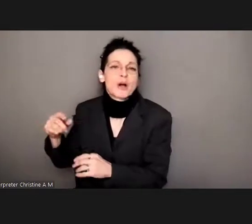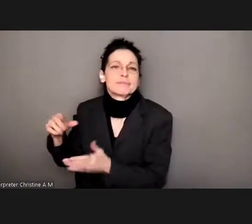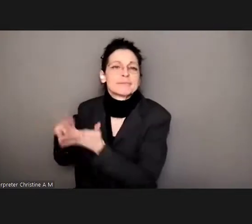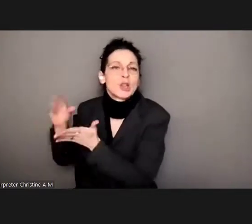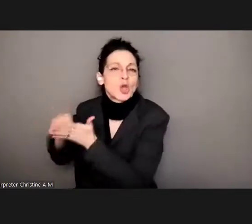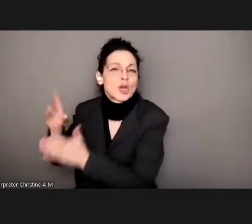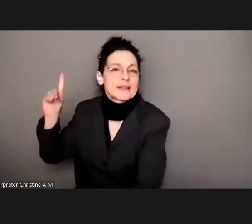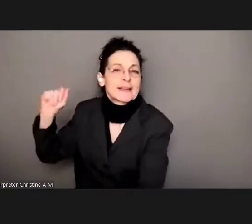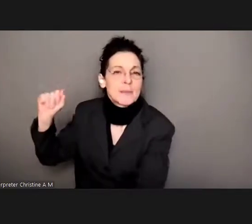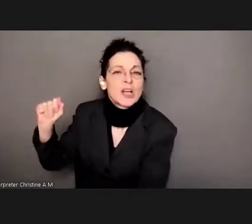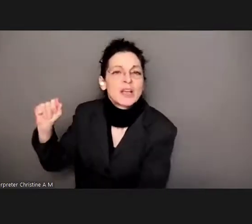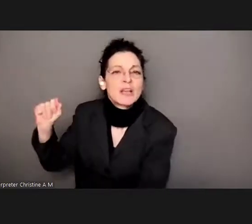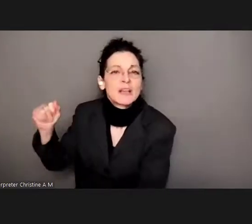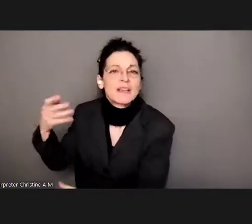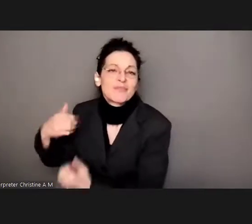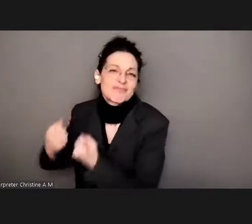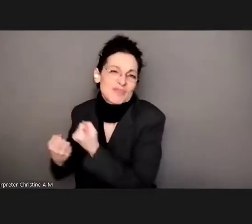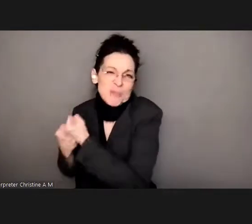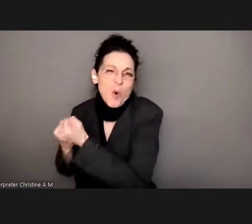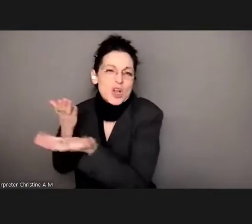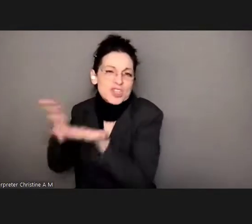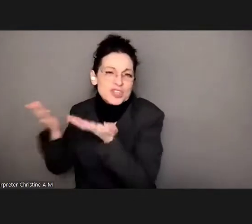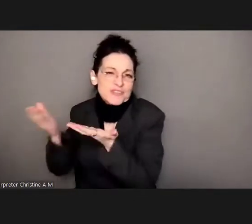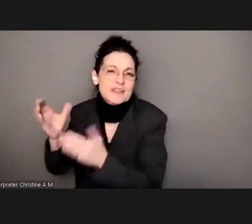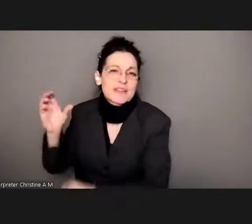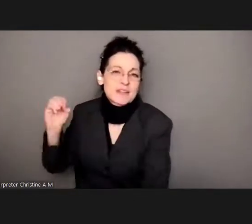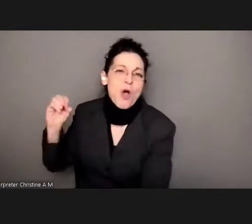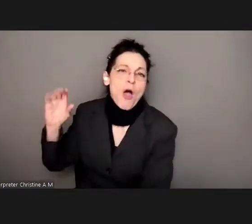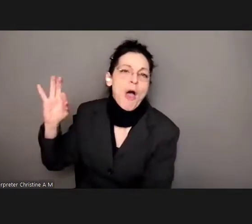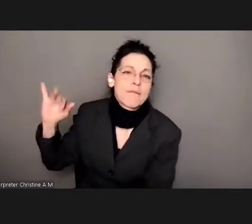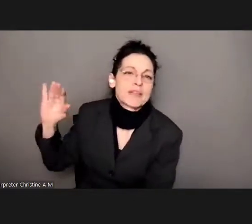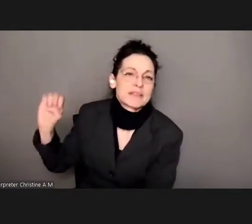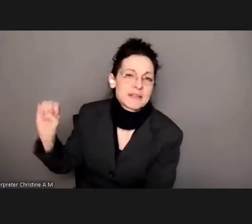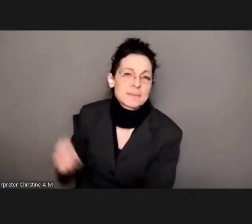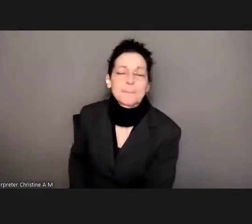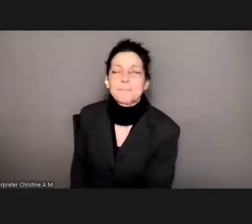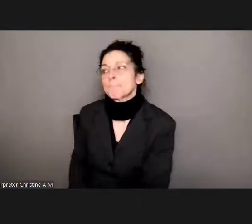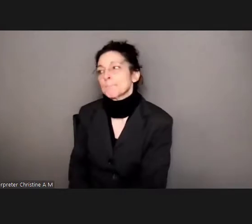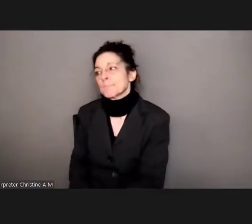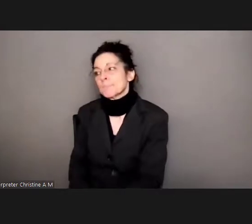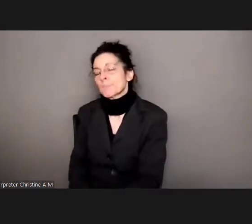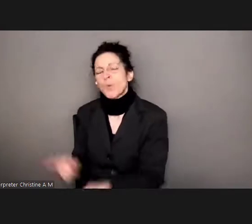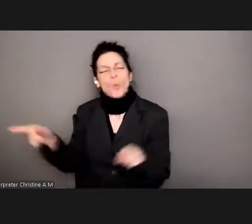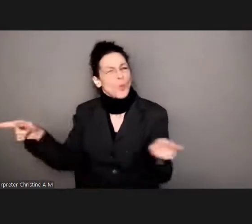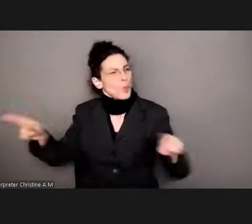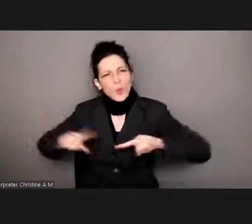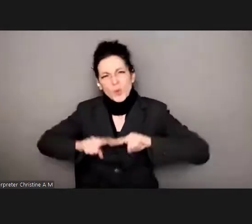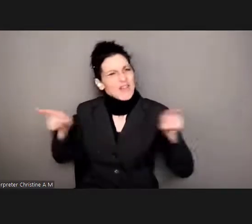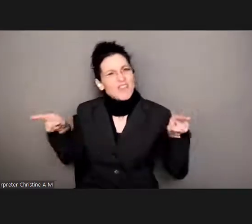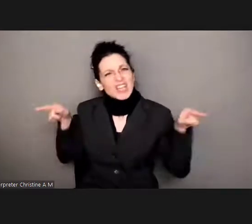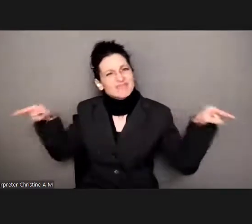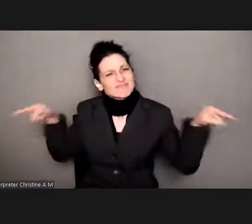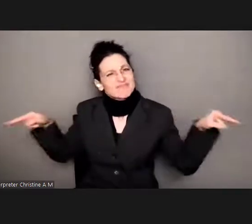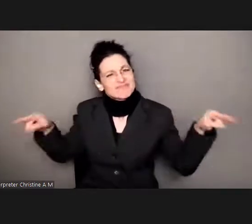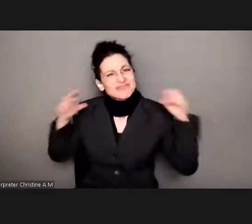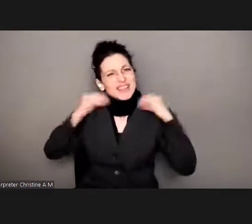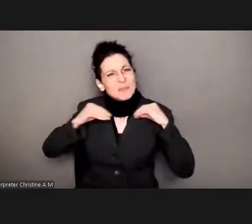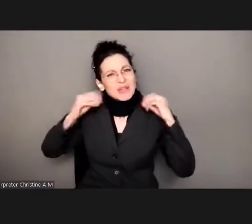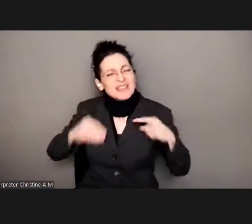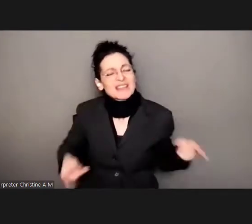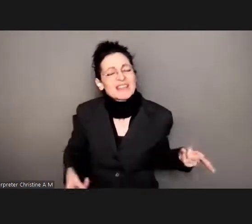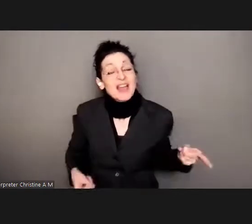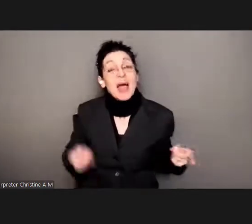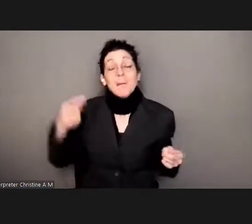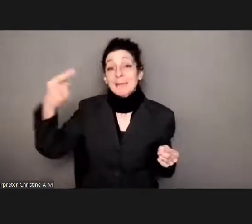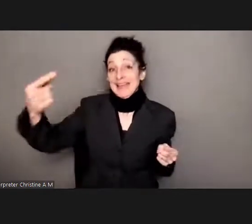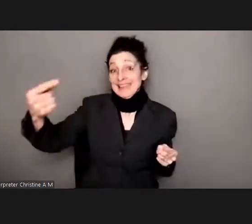And these were really, really different experiences. And I think I learned the most about collective care at